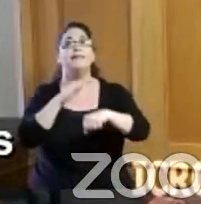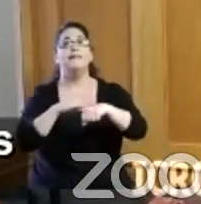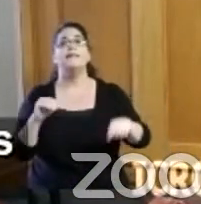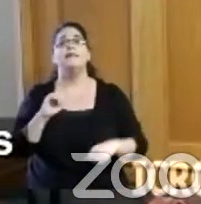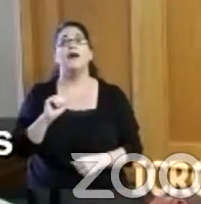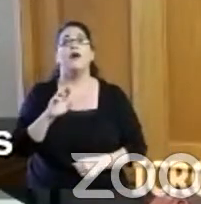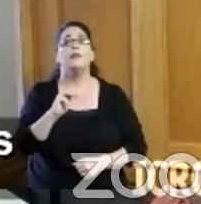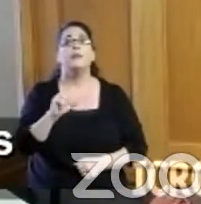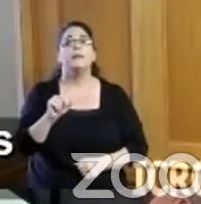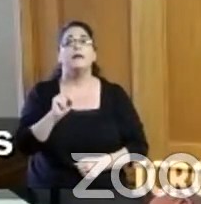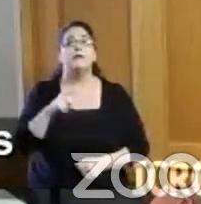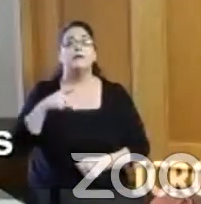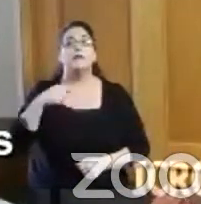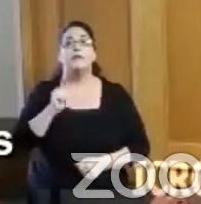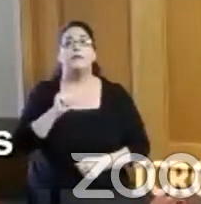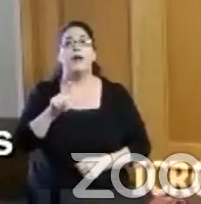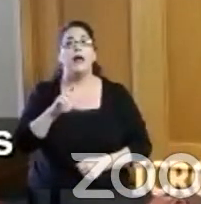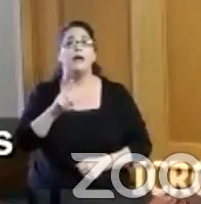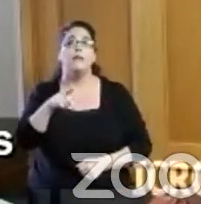Powell.